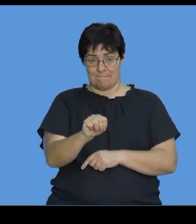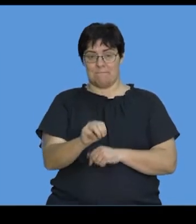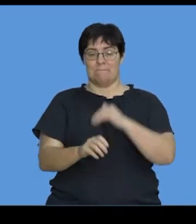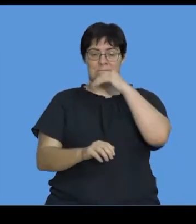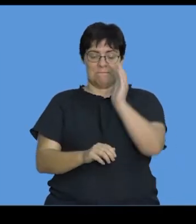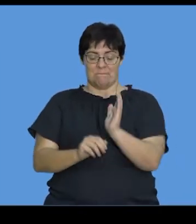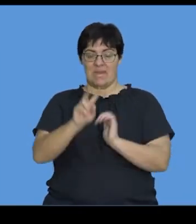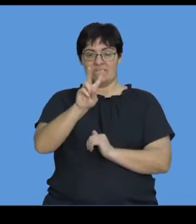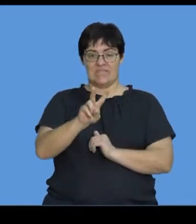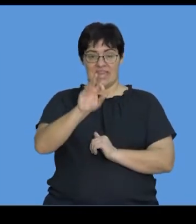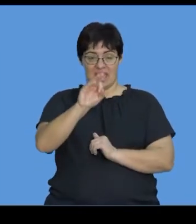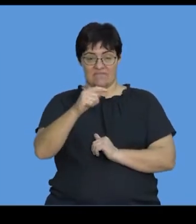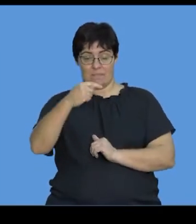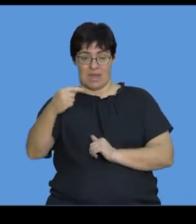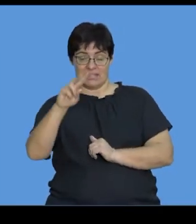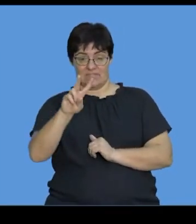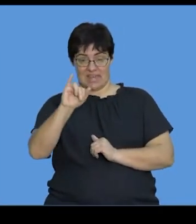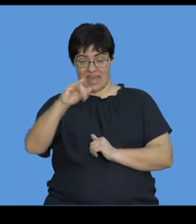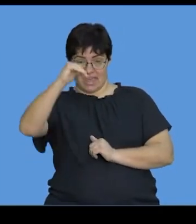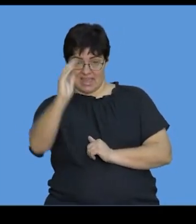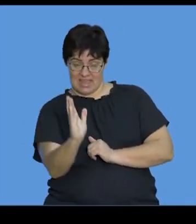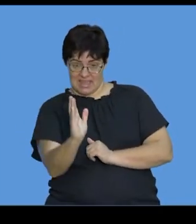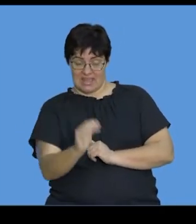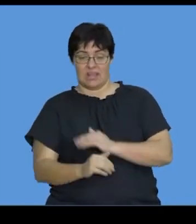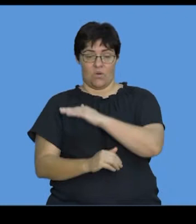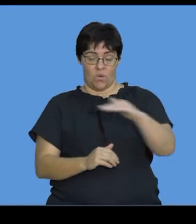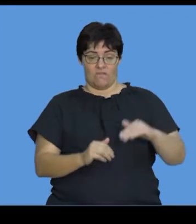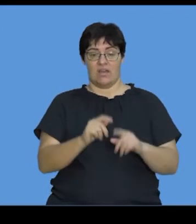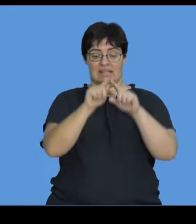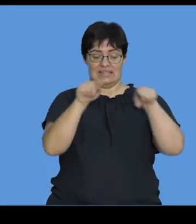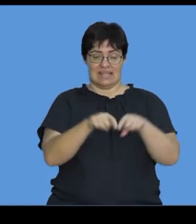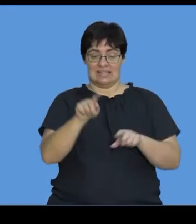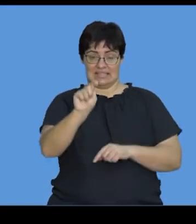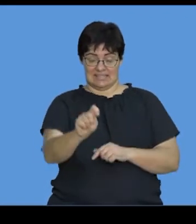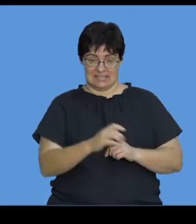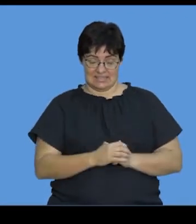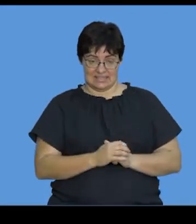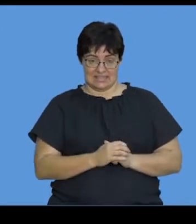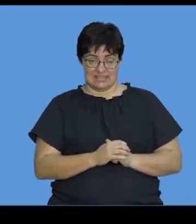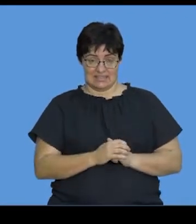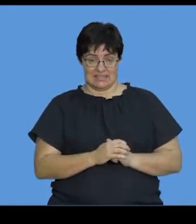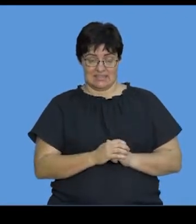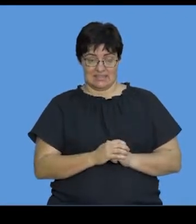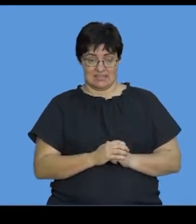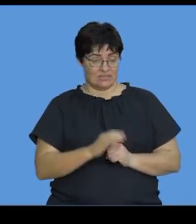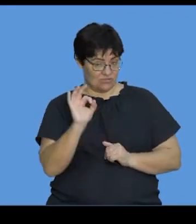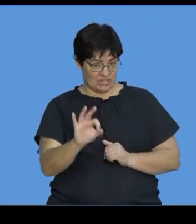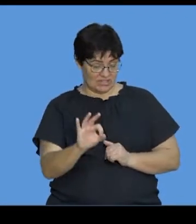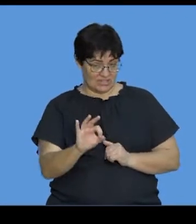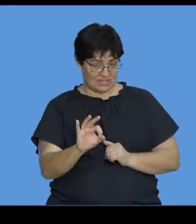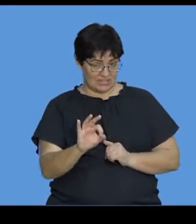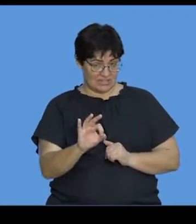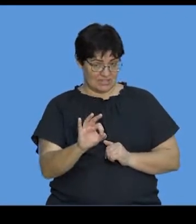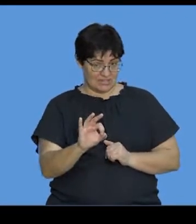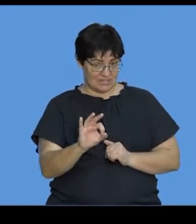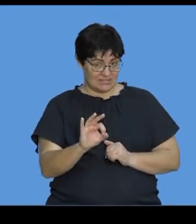VF minus VI over delta t. All right, I hope